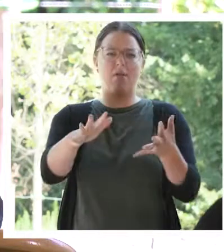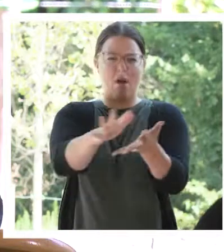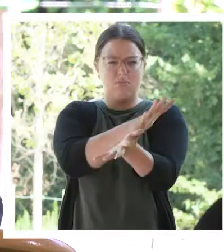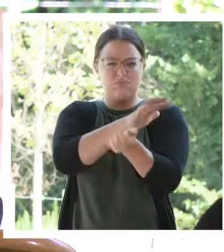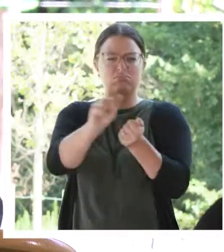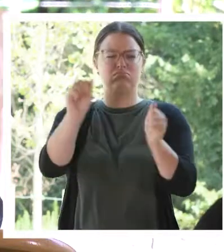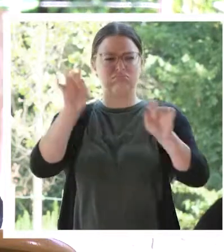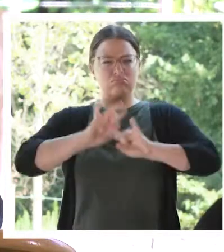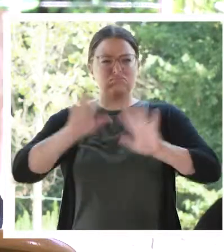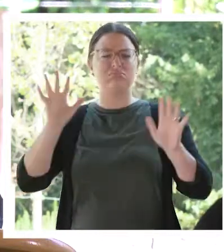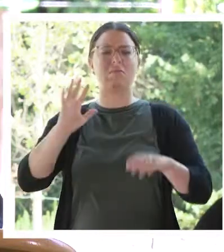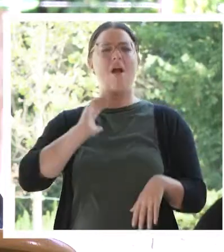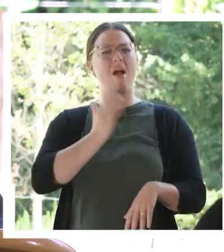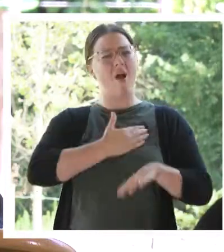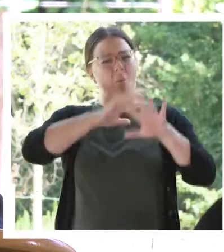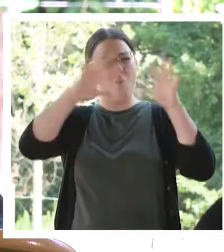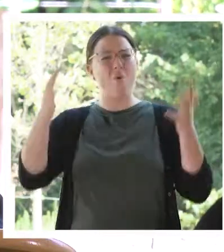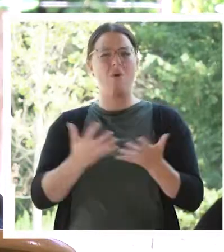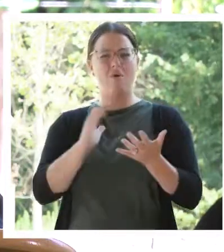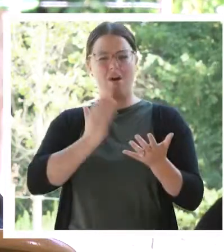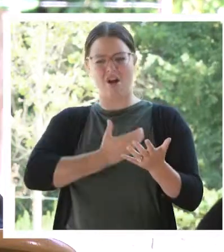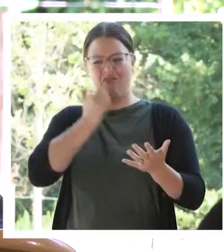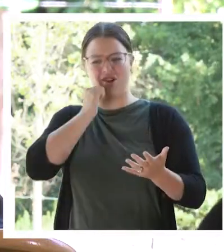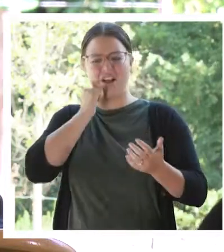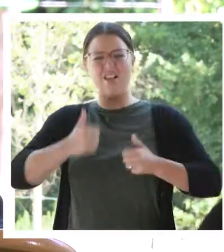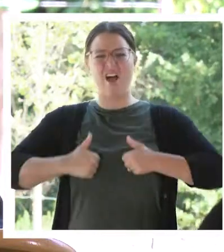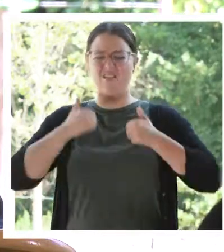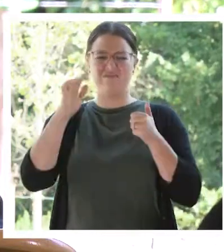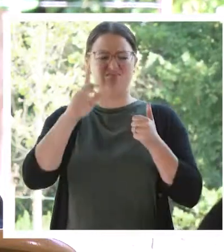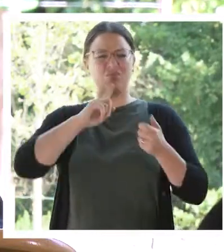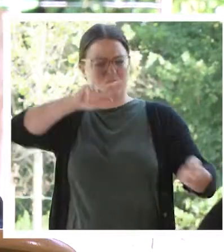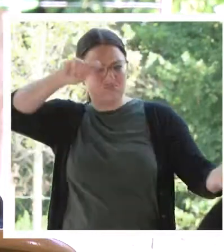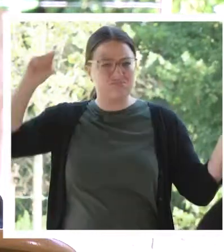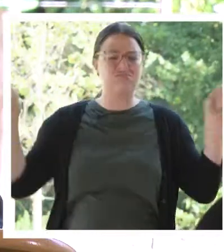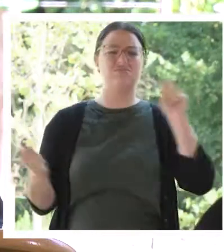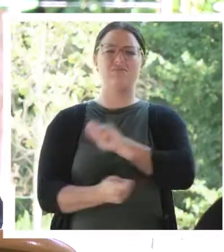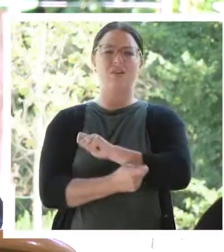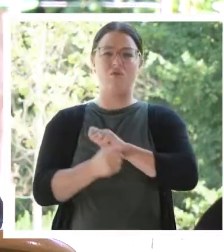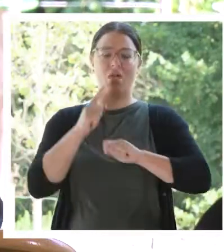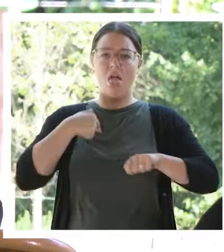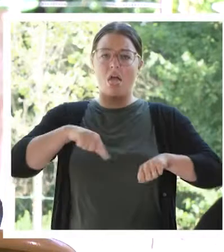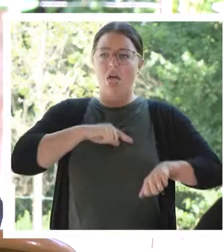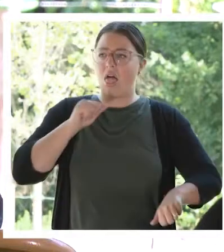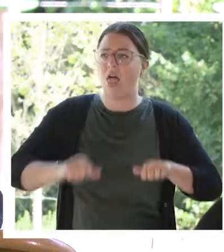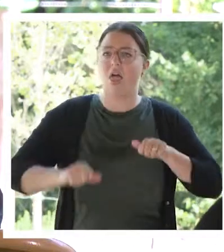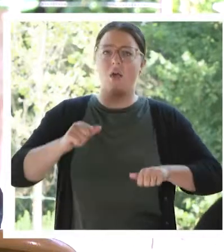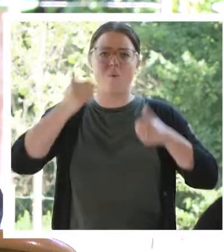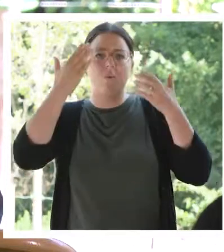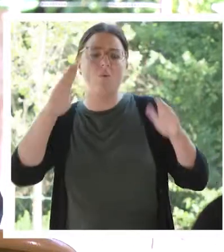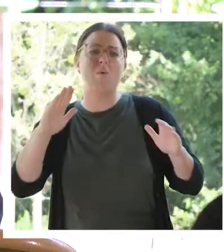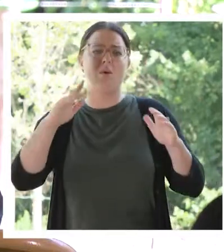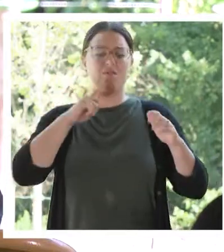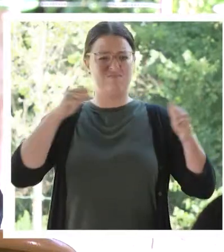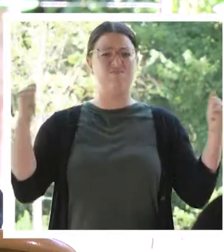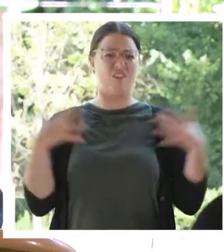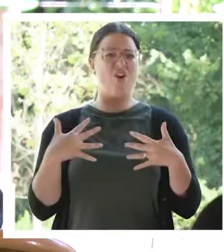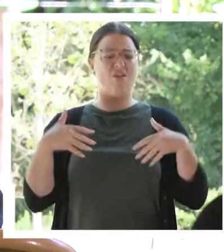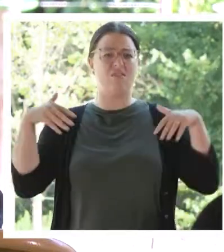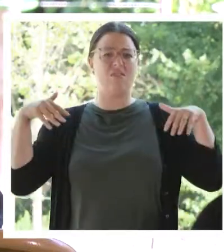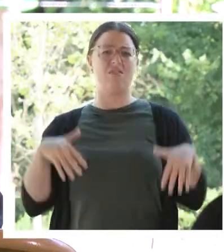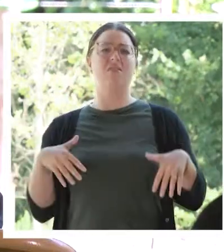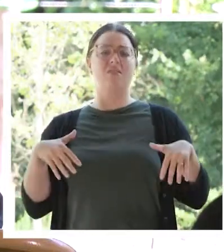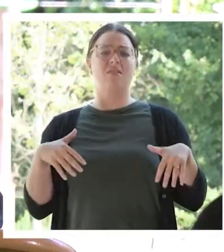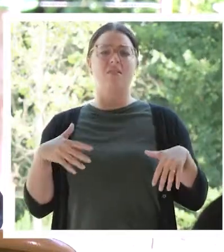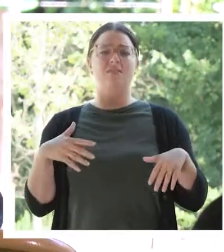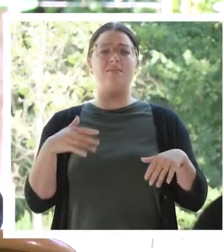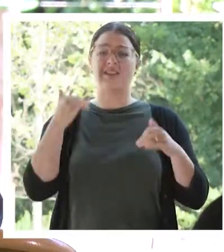lives was changing dramatically, and it was a time of great uncertainty and even fear. Almost 2.5 years have